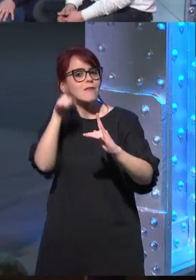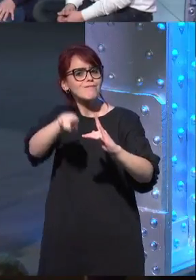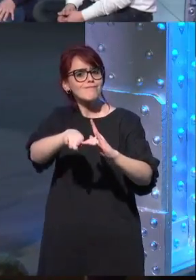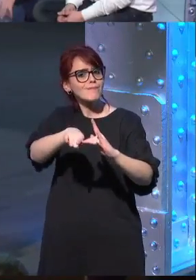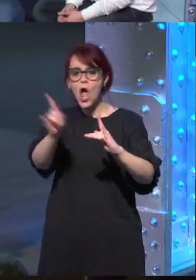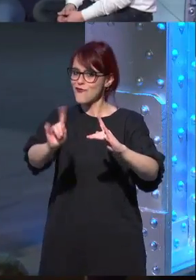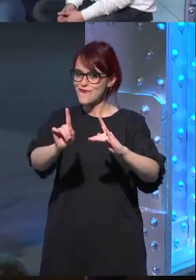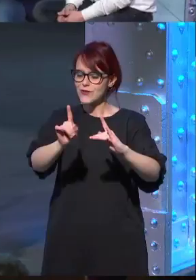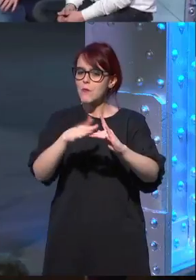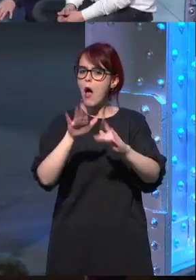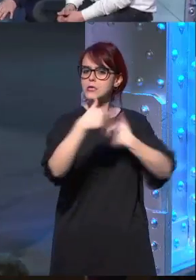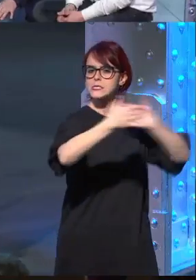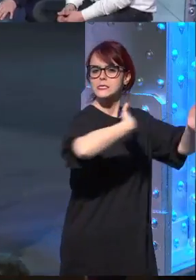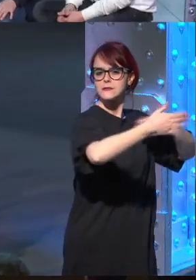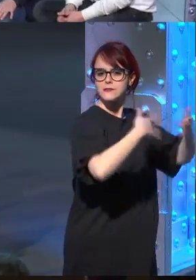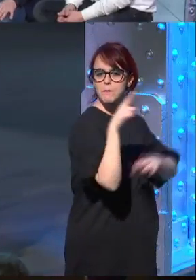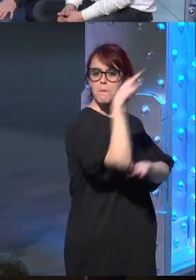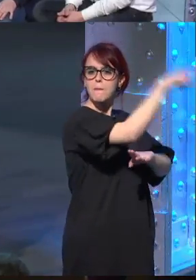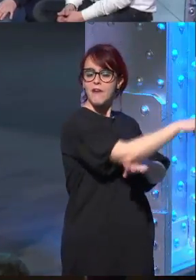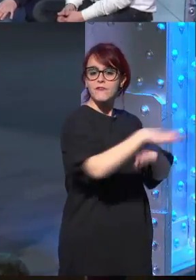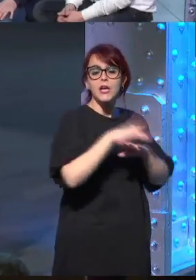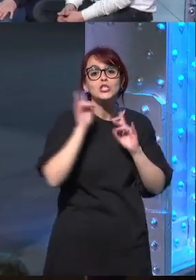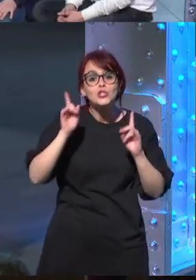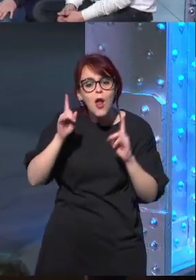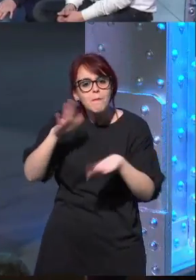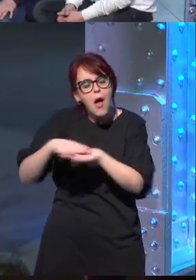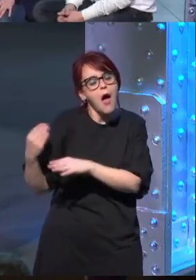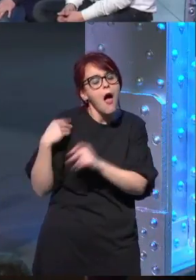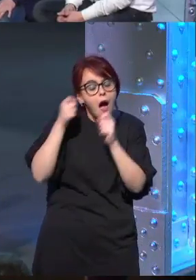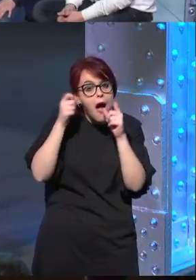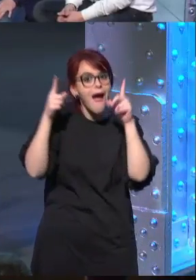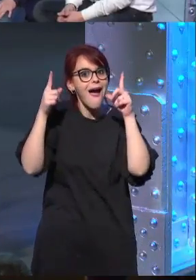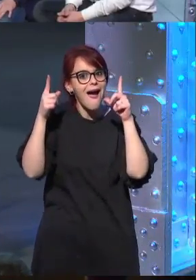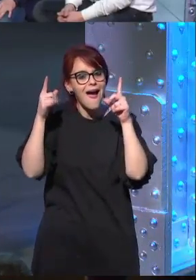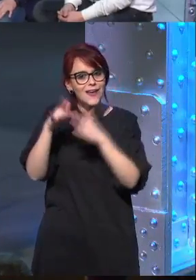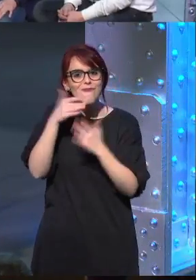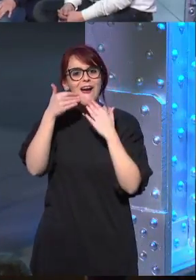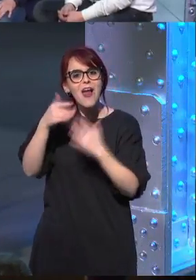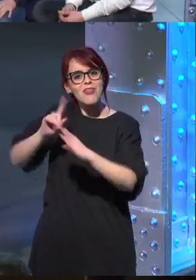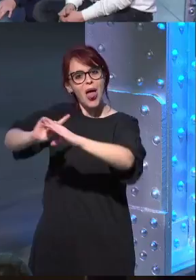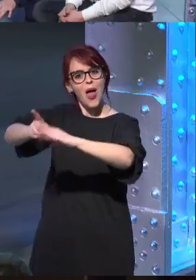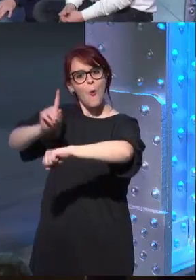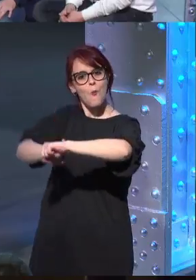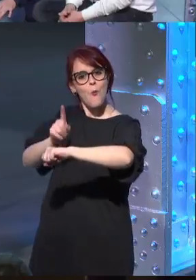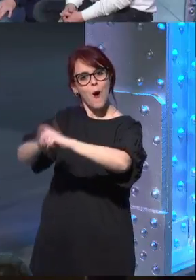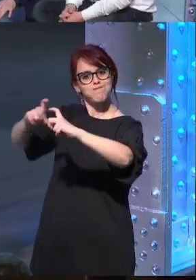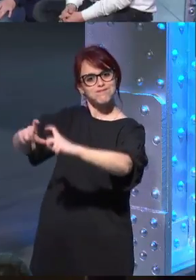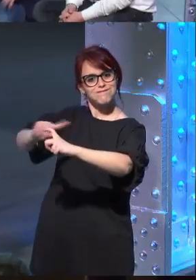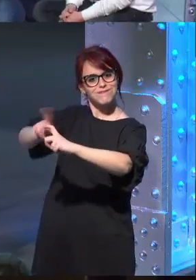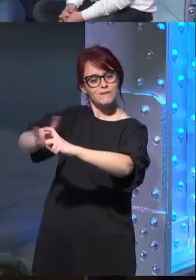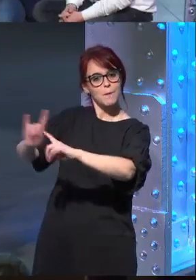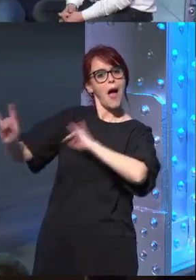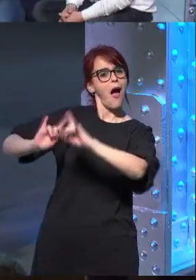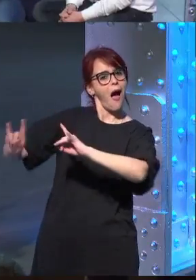the mobile outside of the room and not using it because it had made me change my behavior. It's good to take it out